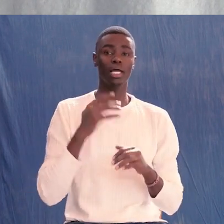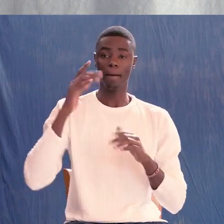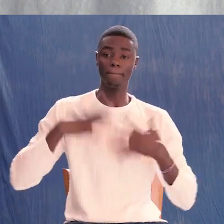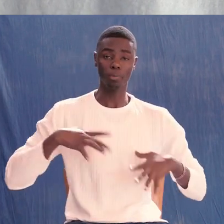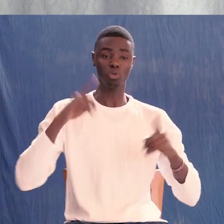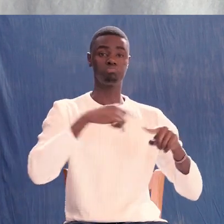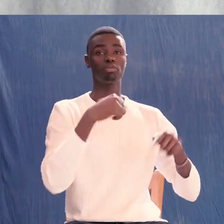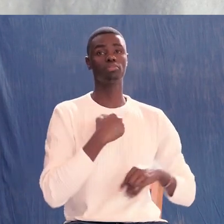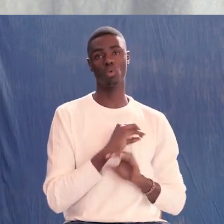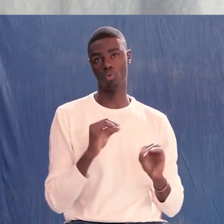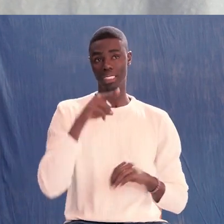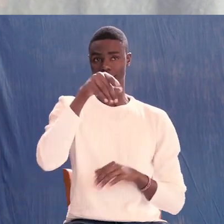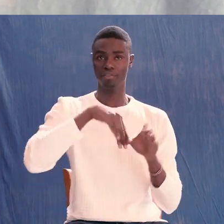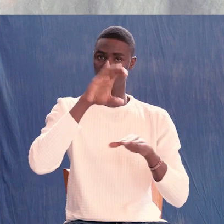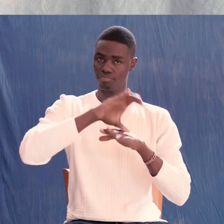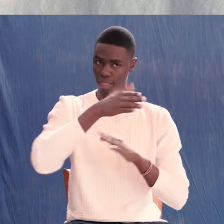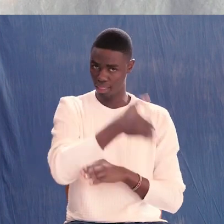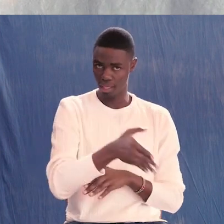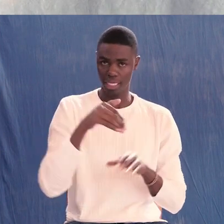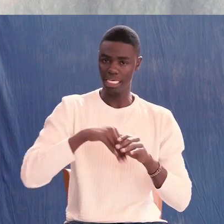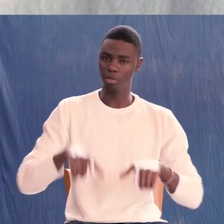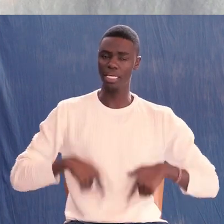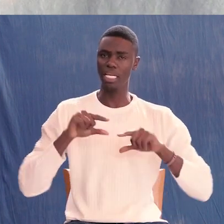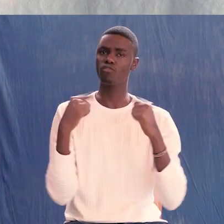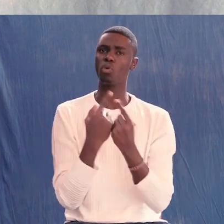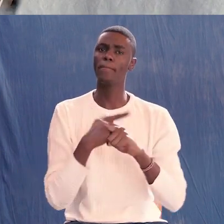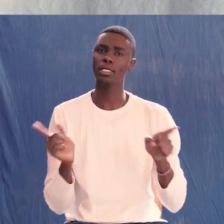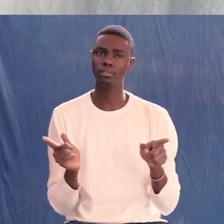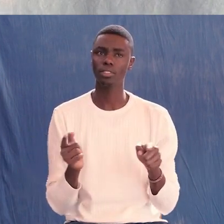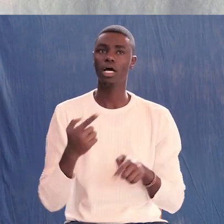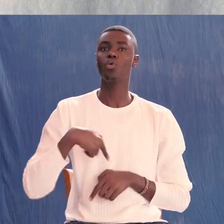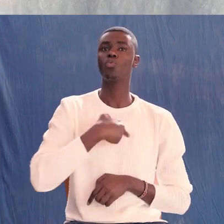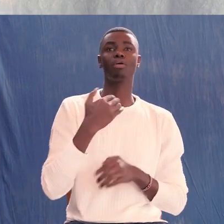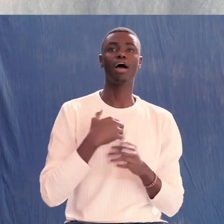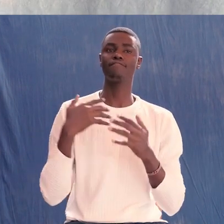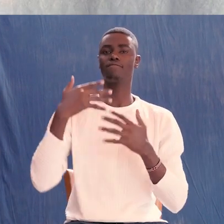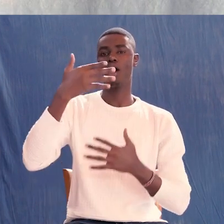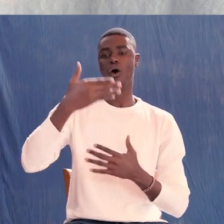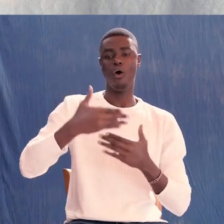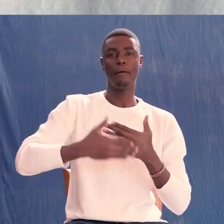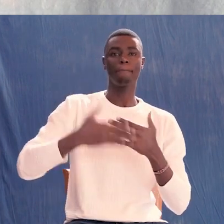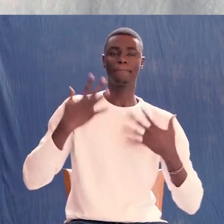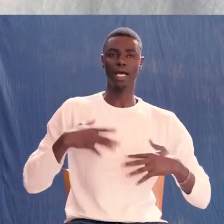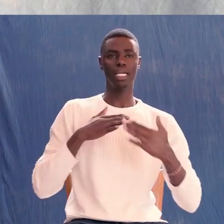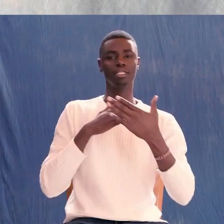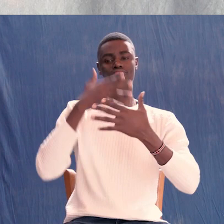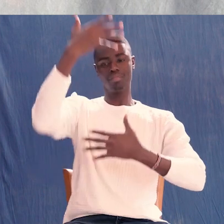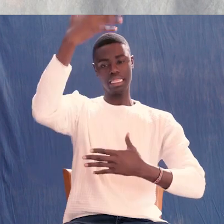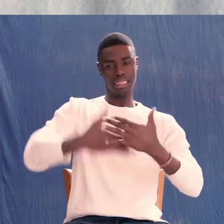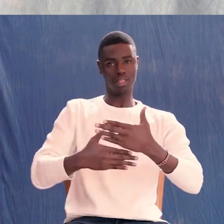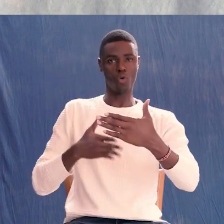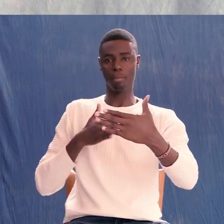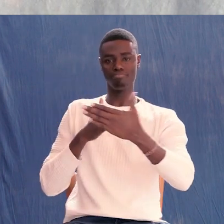be there in the church, we might be there in life group, but actually we've got walls up. We've got barriers.